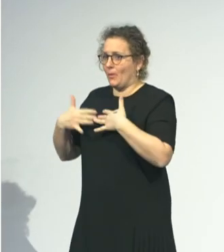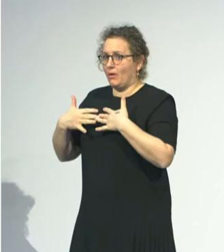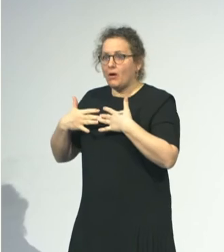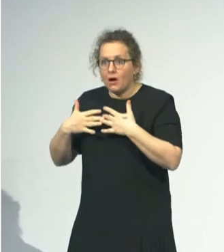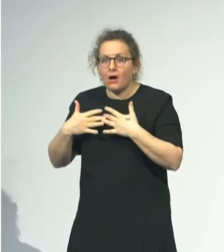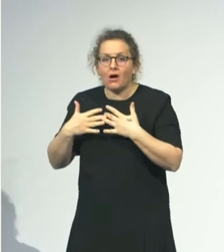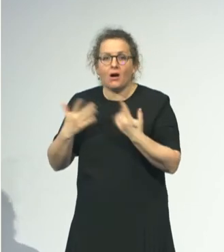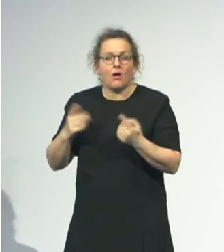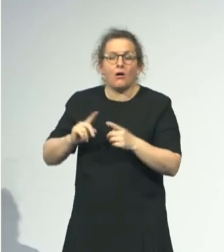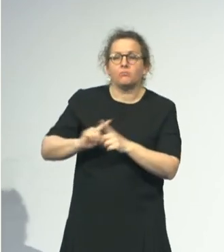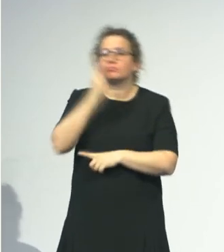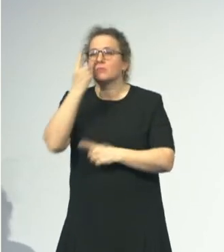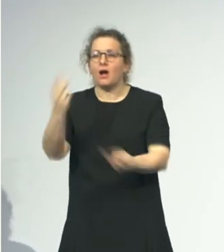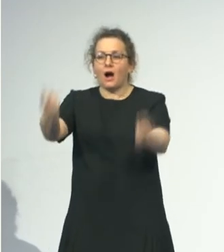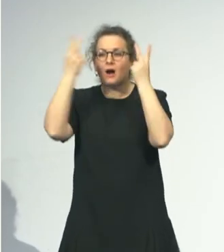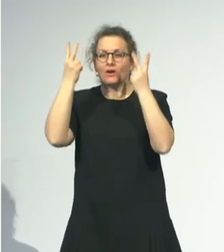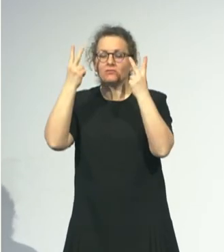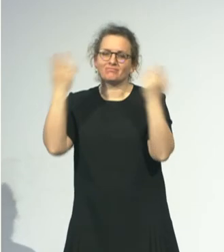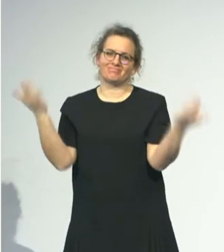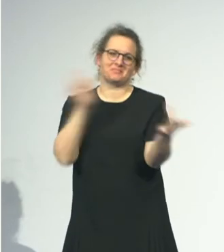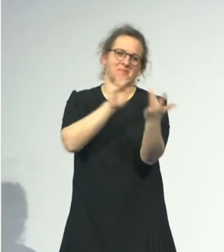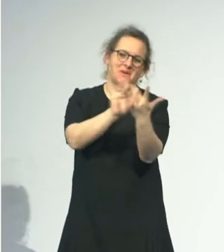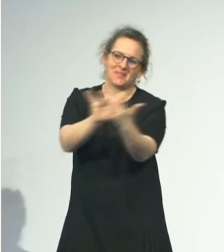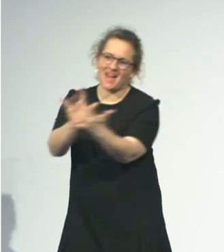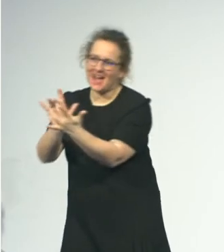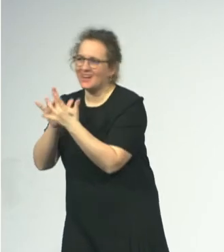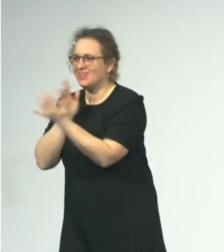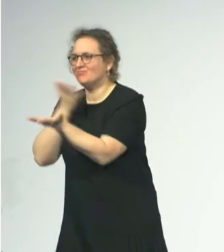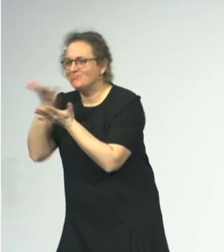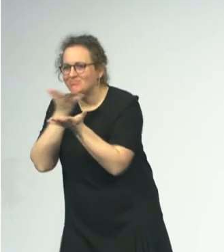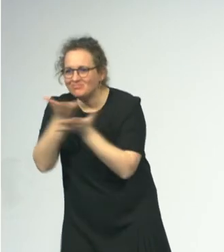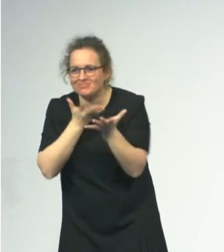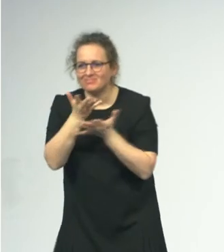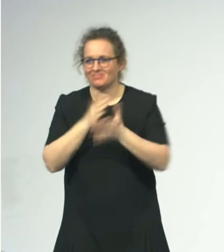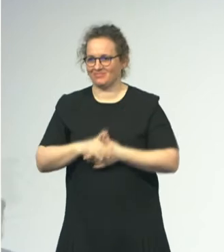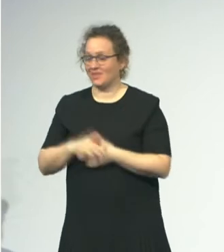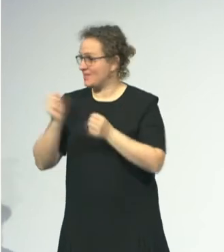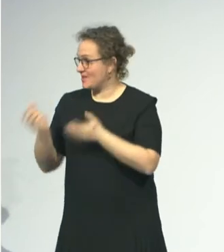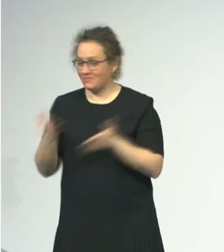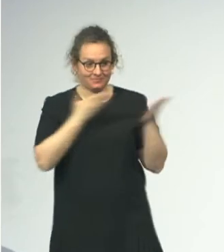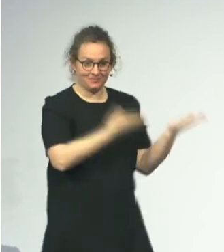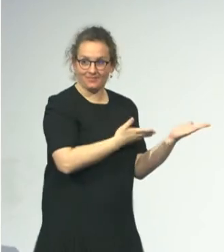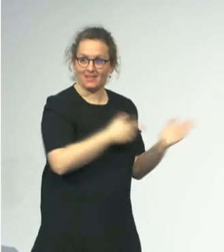and everybody. Lourdes, I don't know, when do you want to show your film?